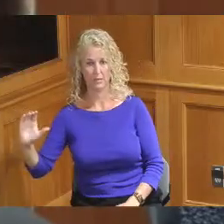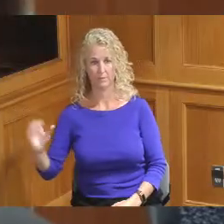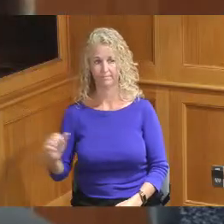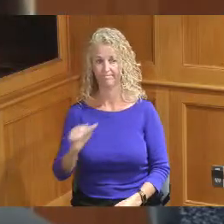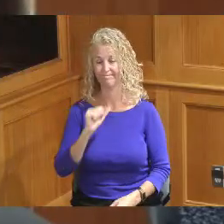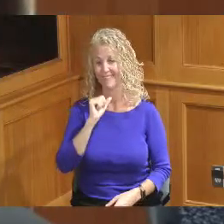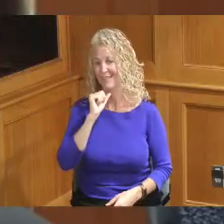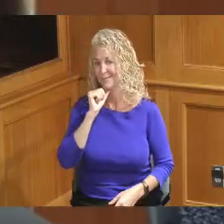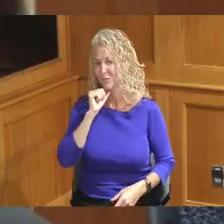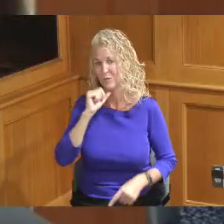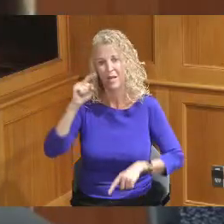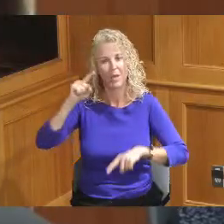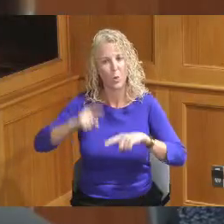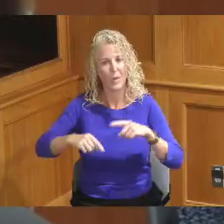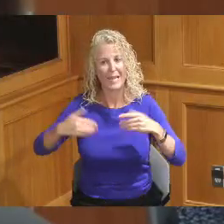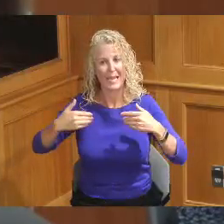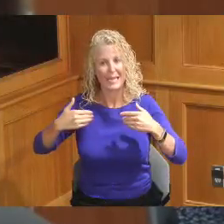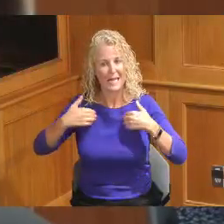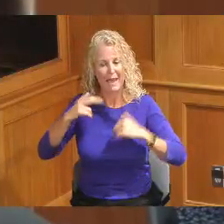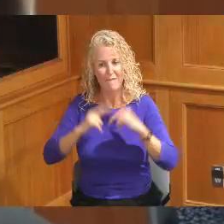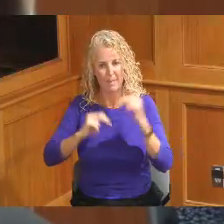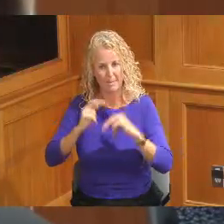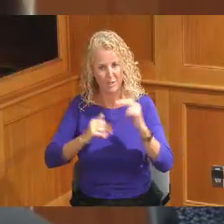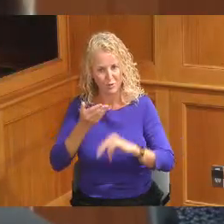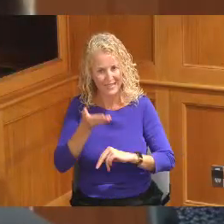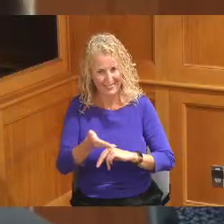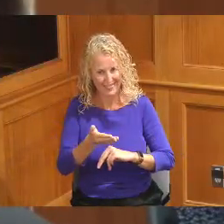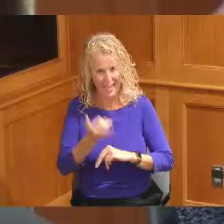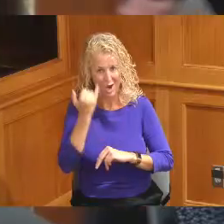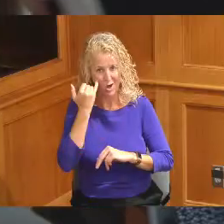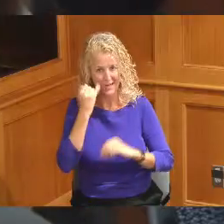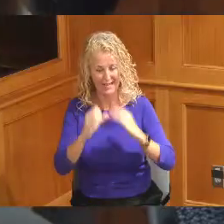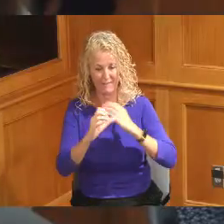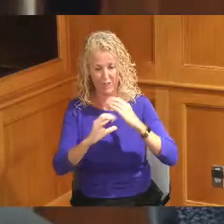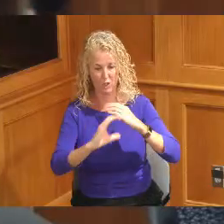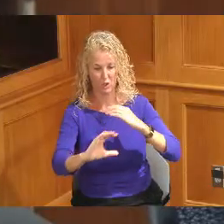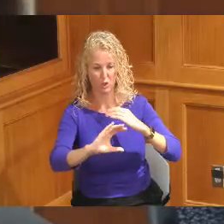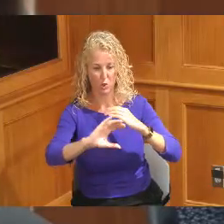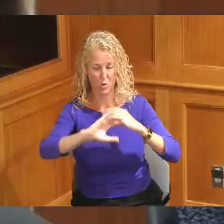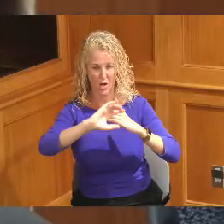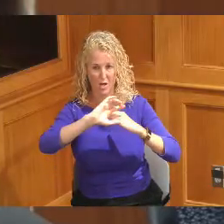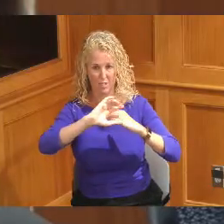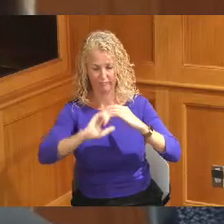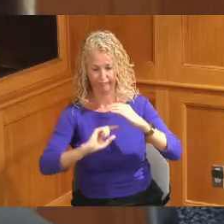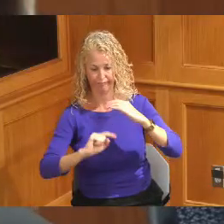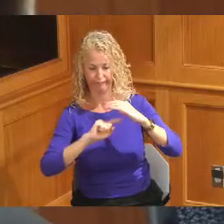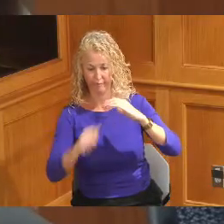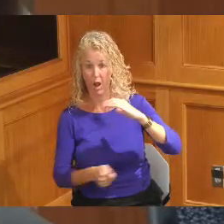allow structures in our easements or especially on top of the sewer, but the board can grant an exception.